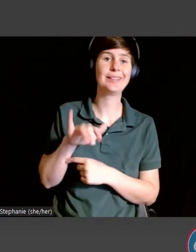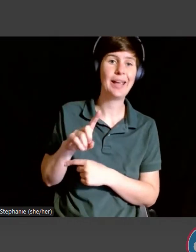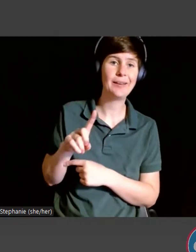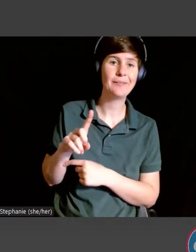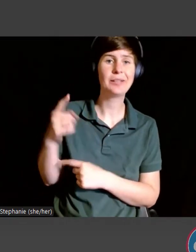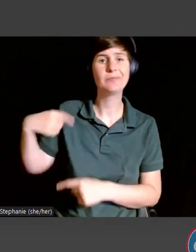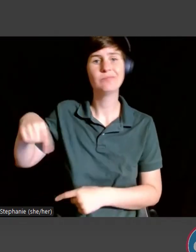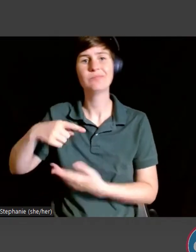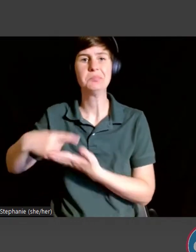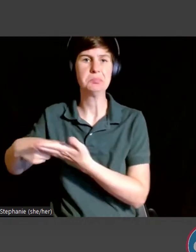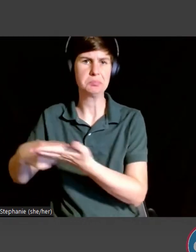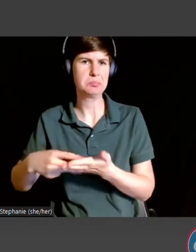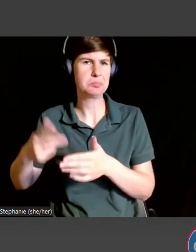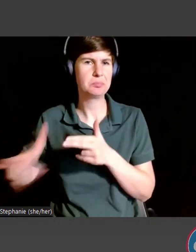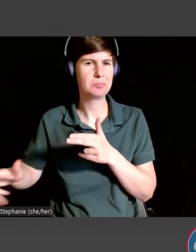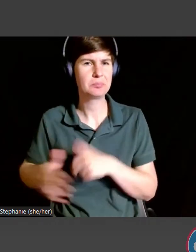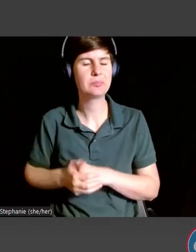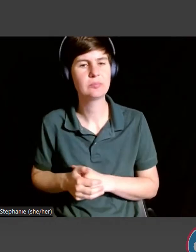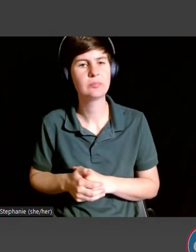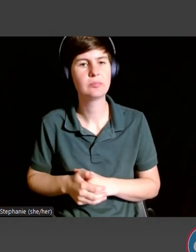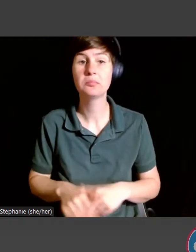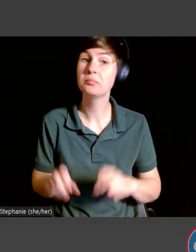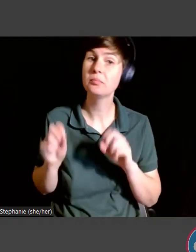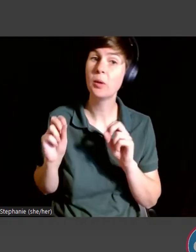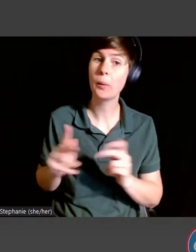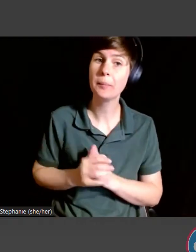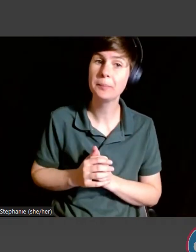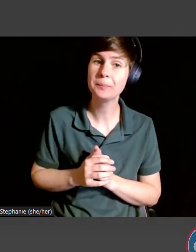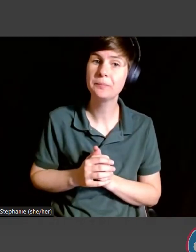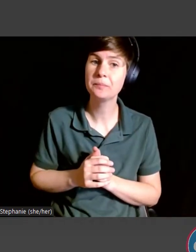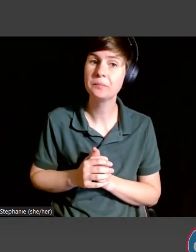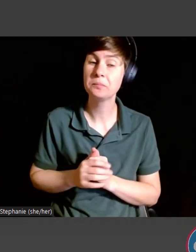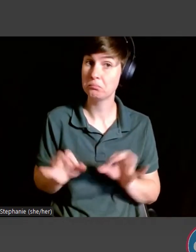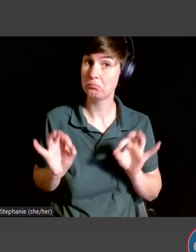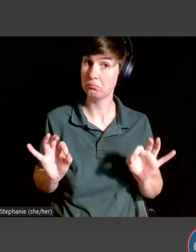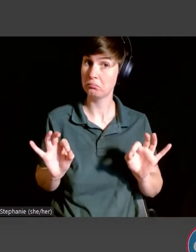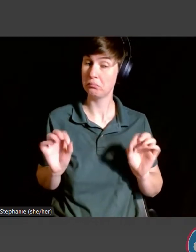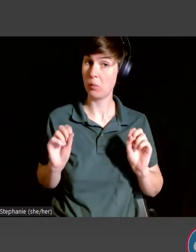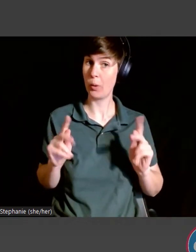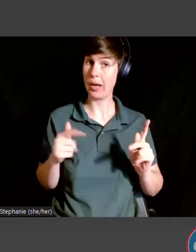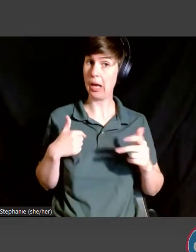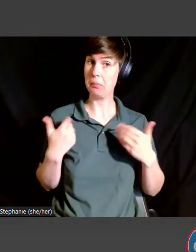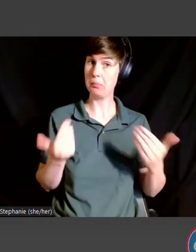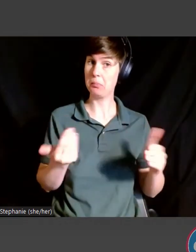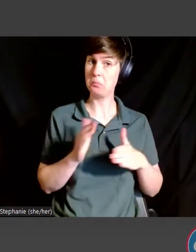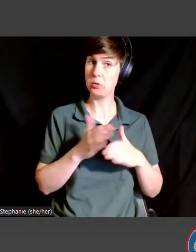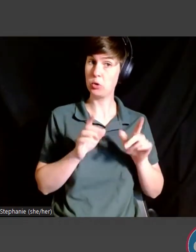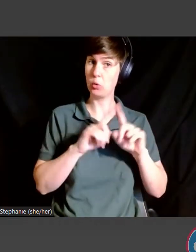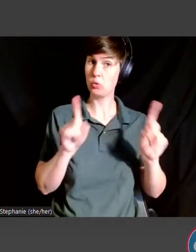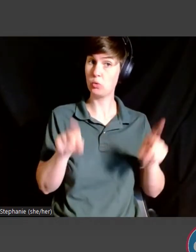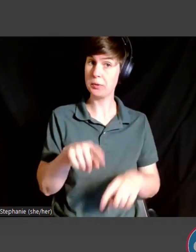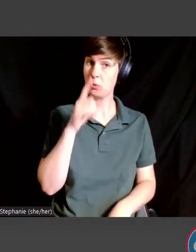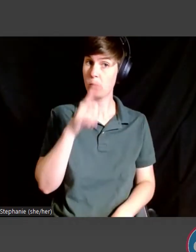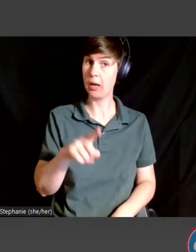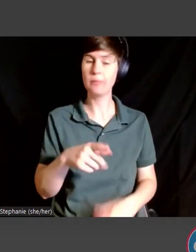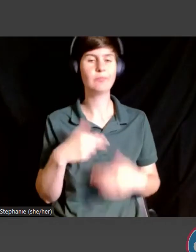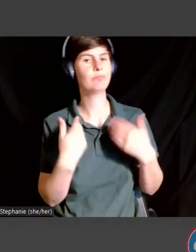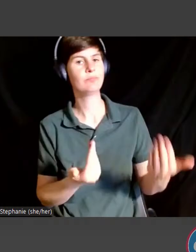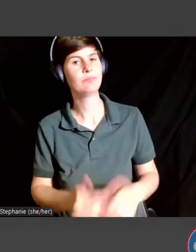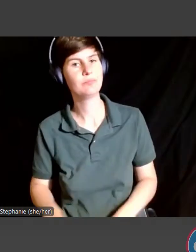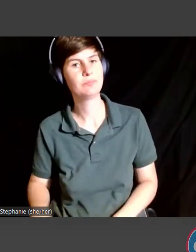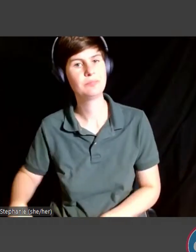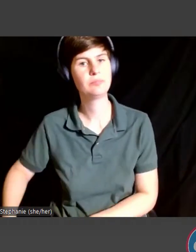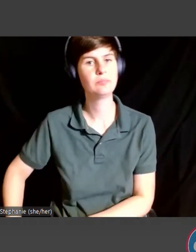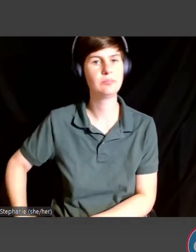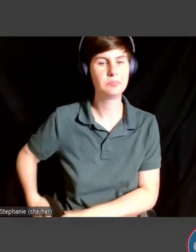briefly. Okay. So you're good with me. I can share my screen and yeah, go ahead. present on what